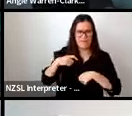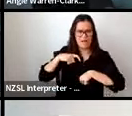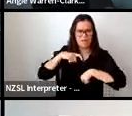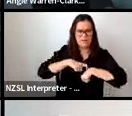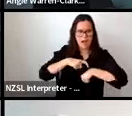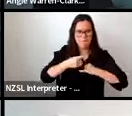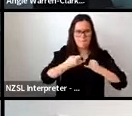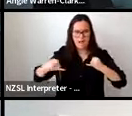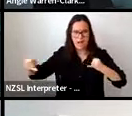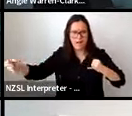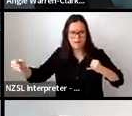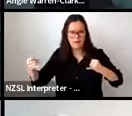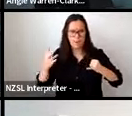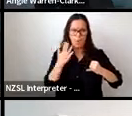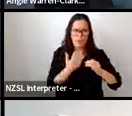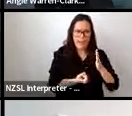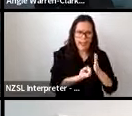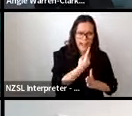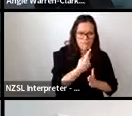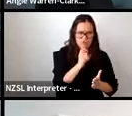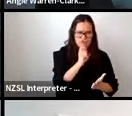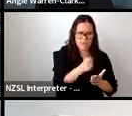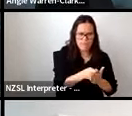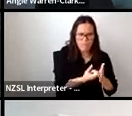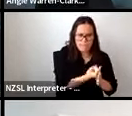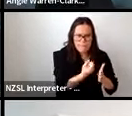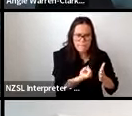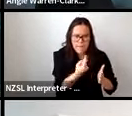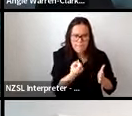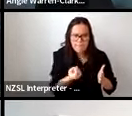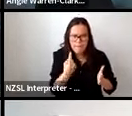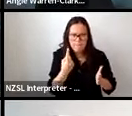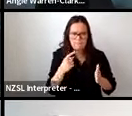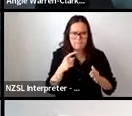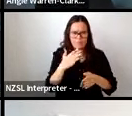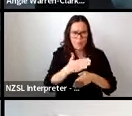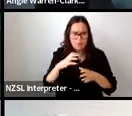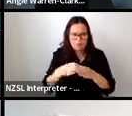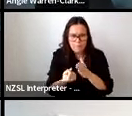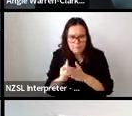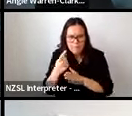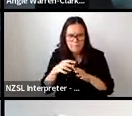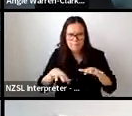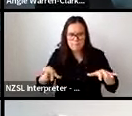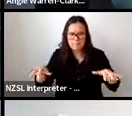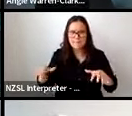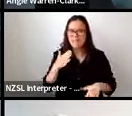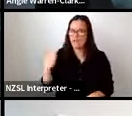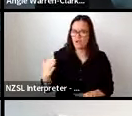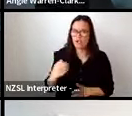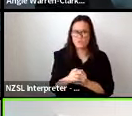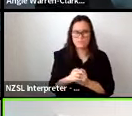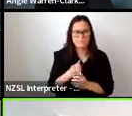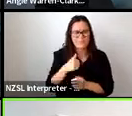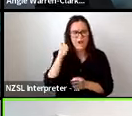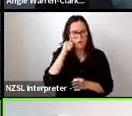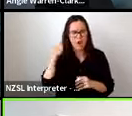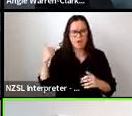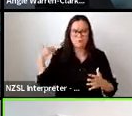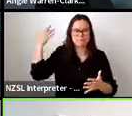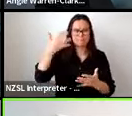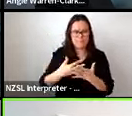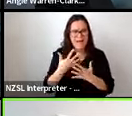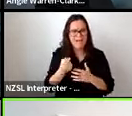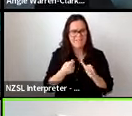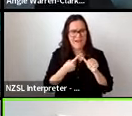think demonstrates that, you know, there is and has been over many years a lot of advice. Yes, yes, there